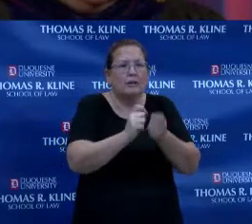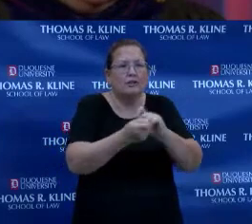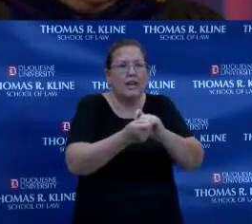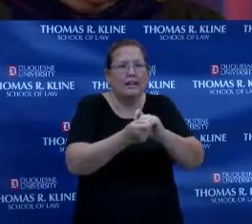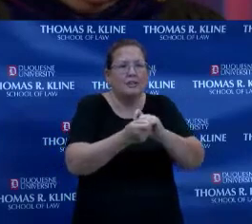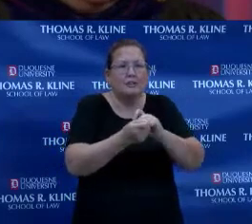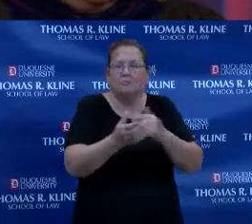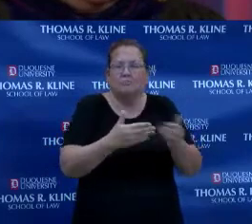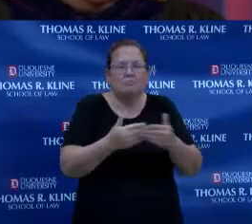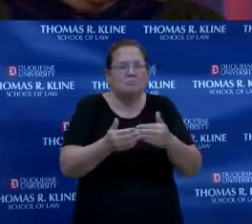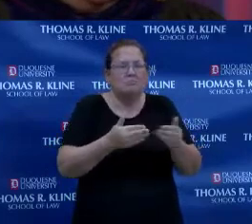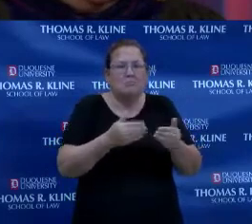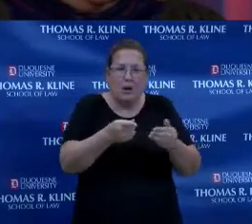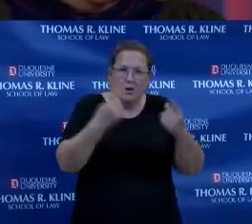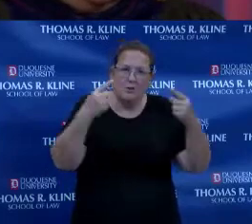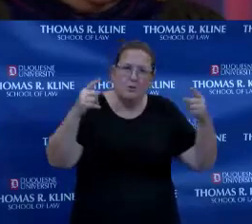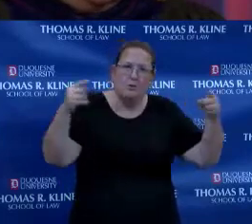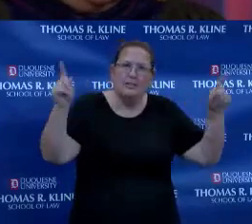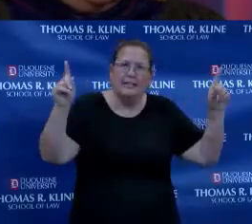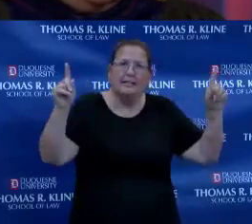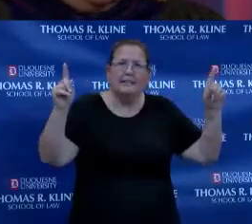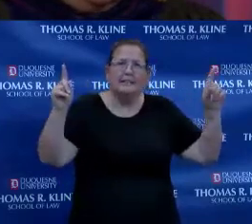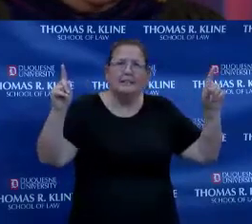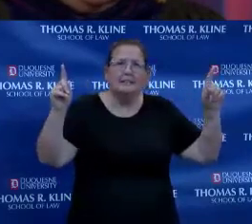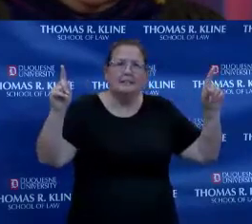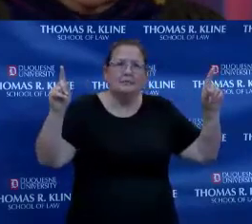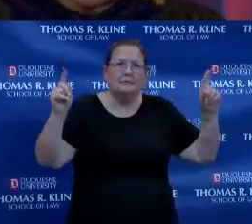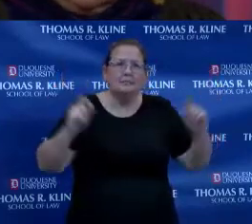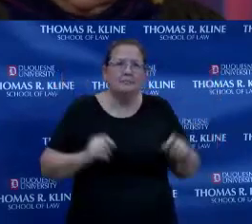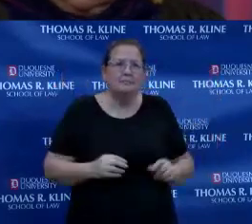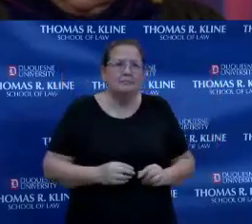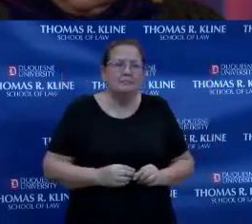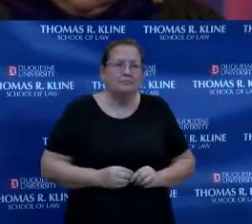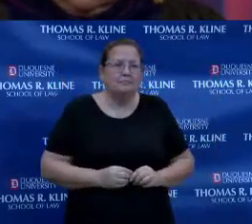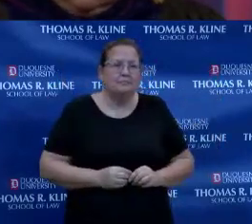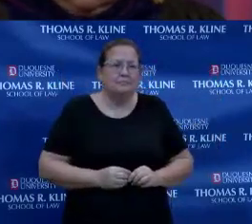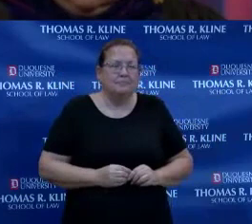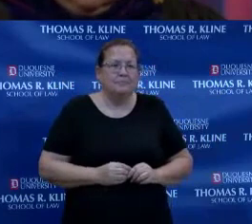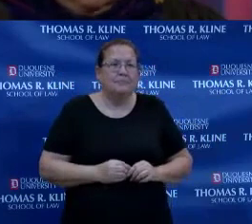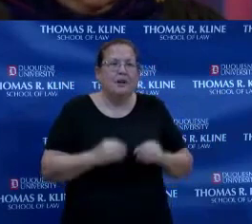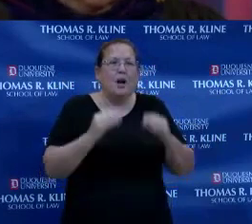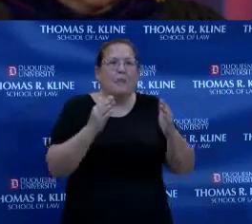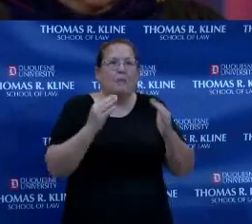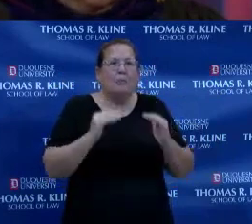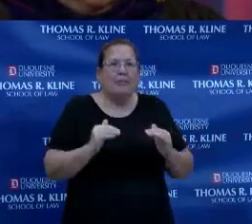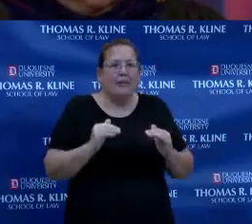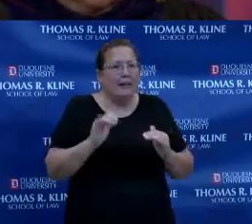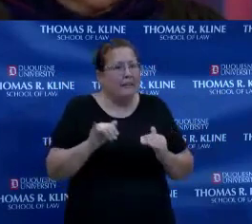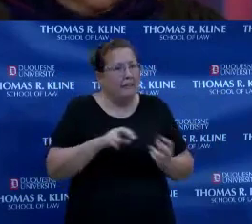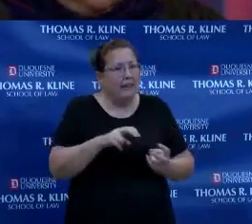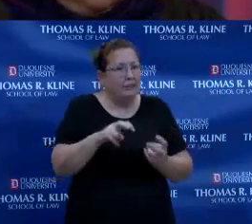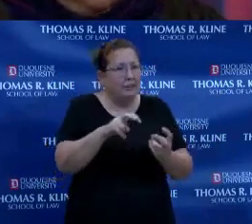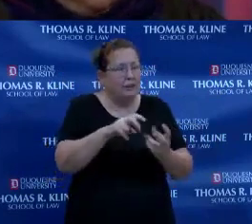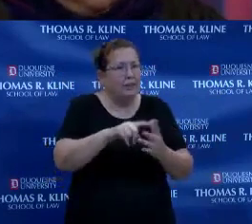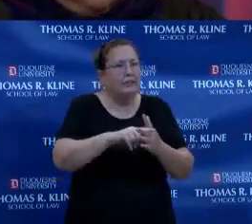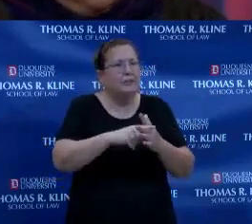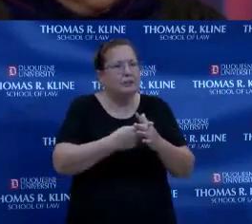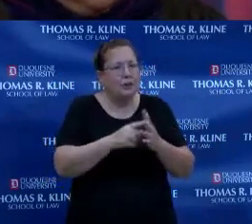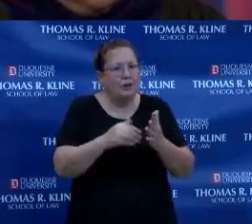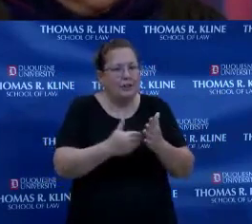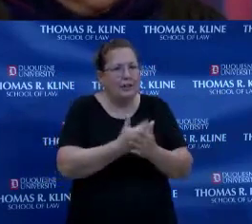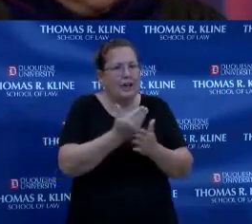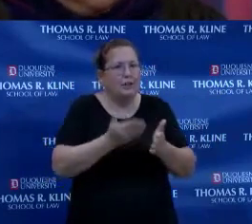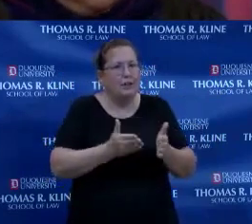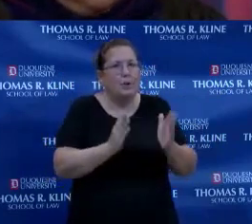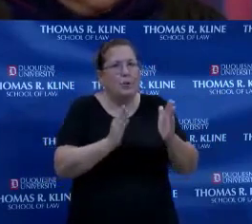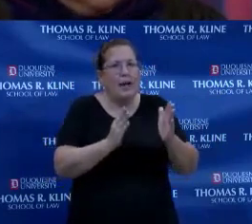it, and so your law school journey began. But then that journey took an interesting turn as we soon entered